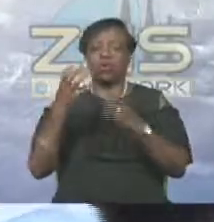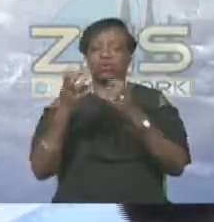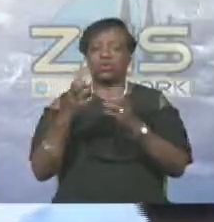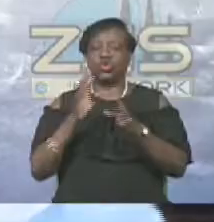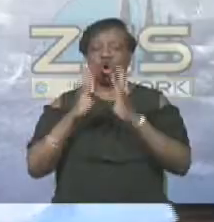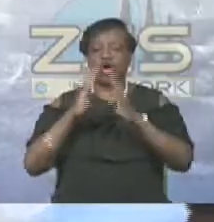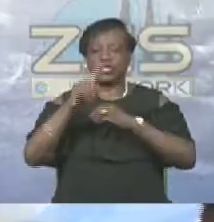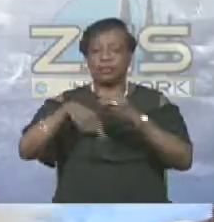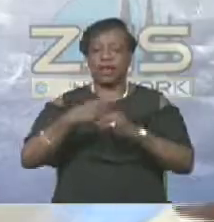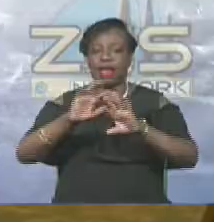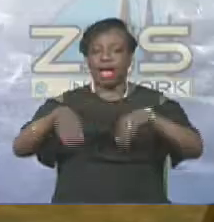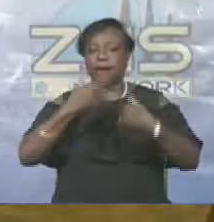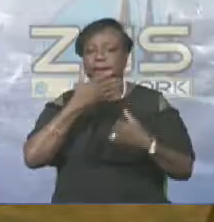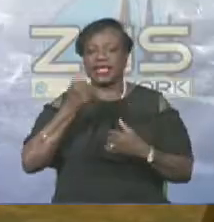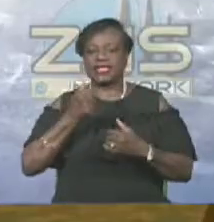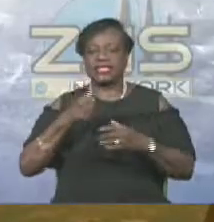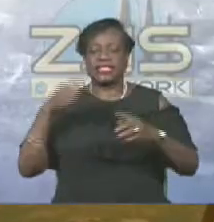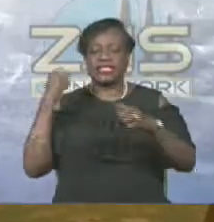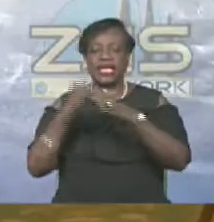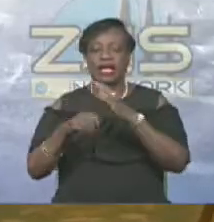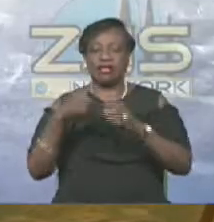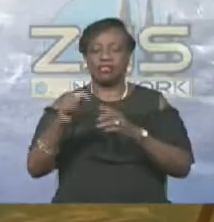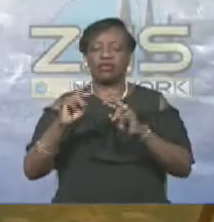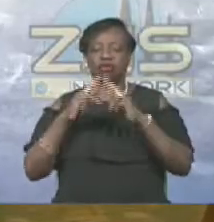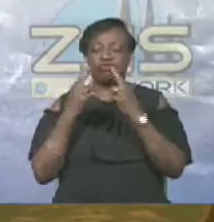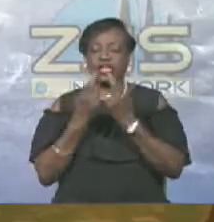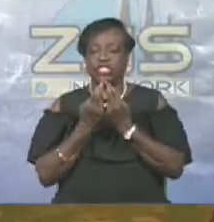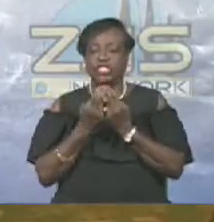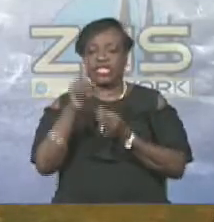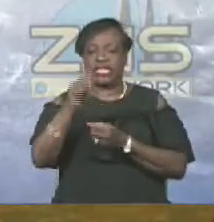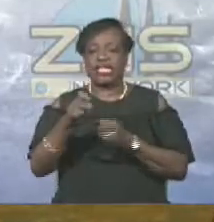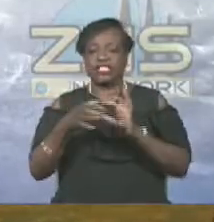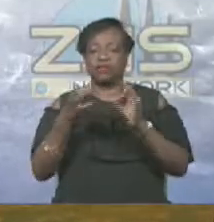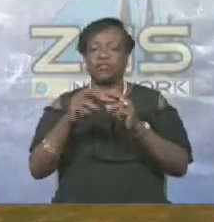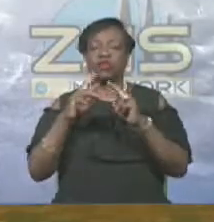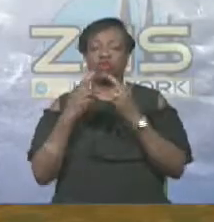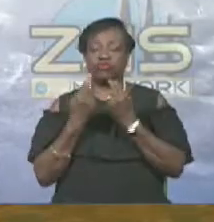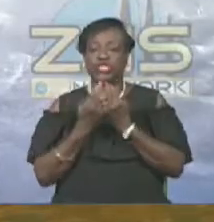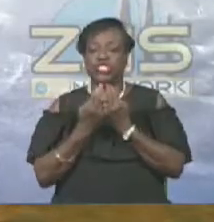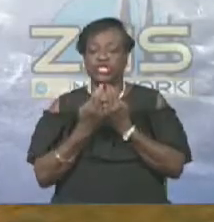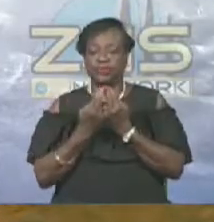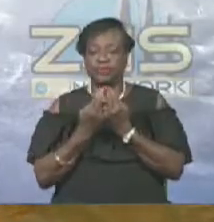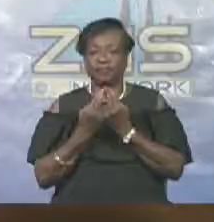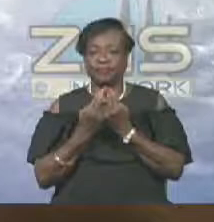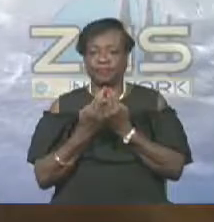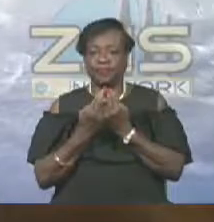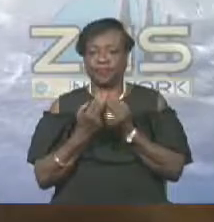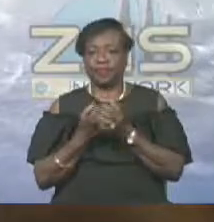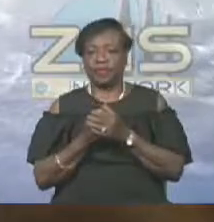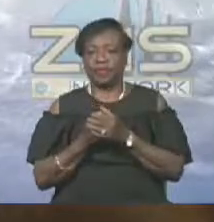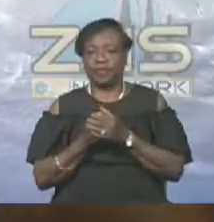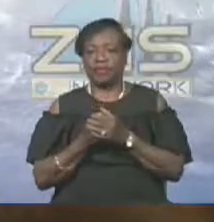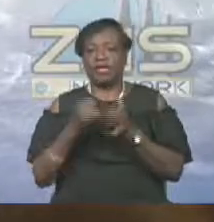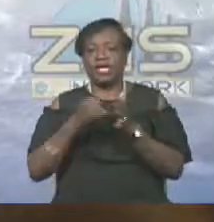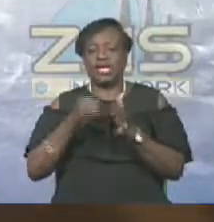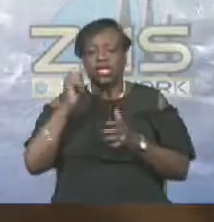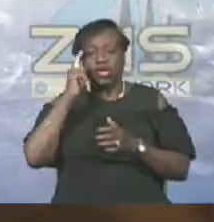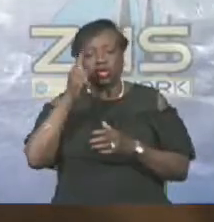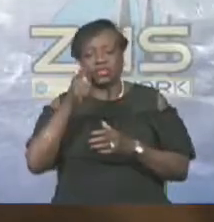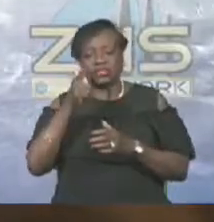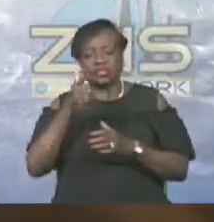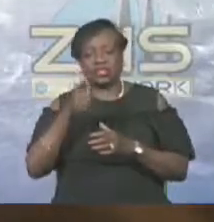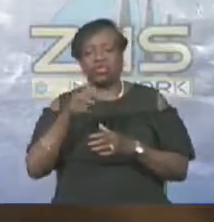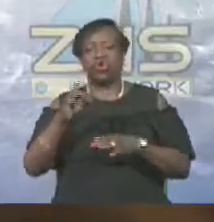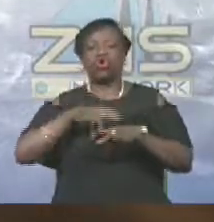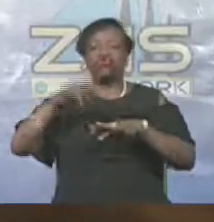great need of the region. It was decided to convene at the earliest possible time, a donor conference. Which looks about raising